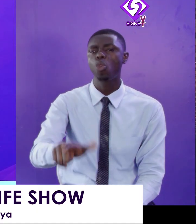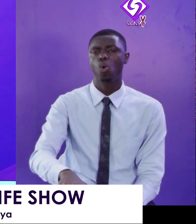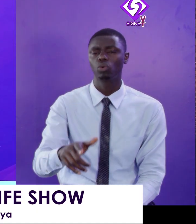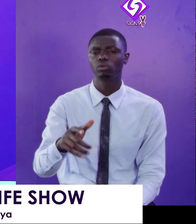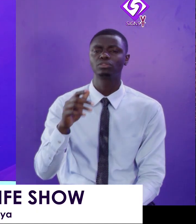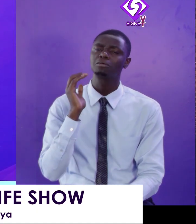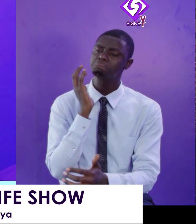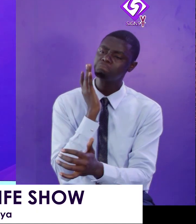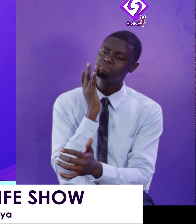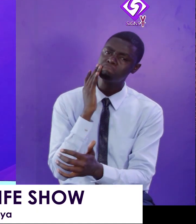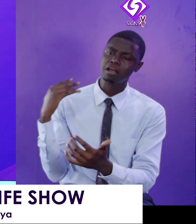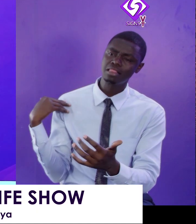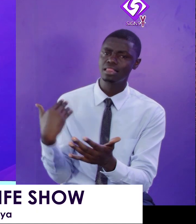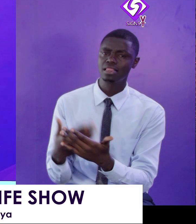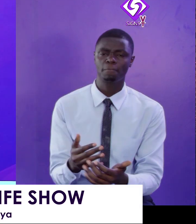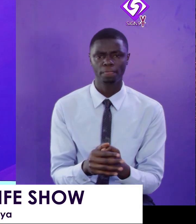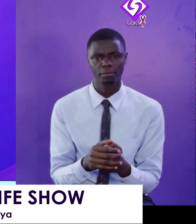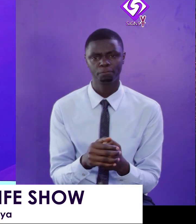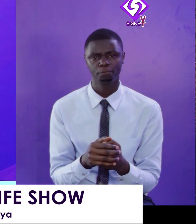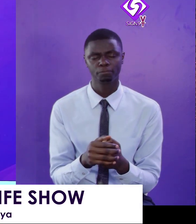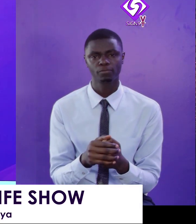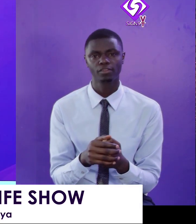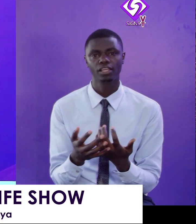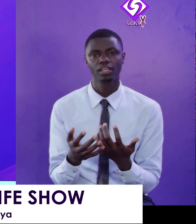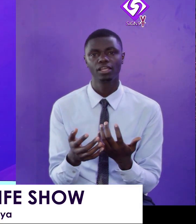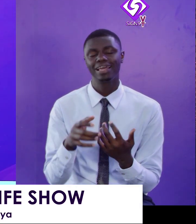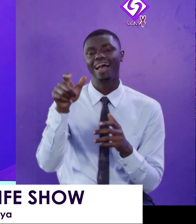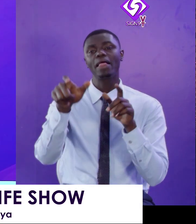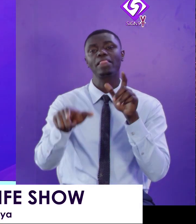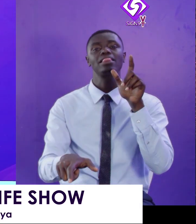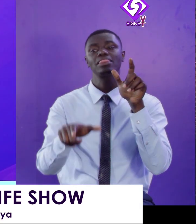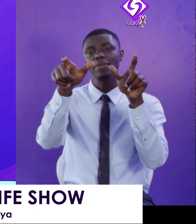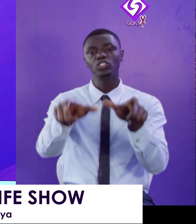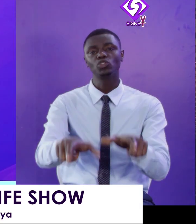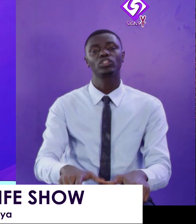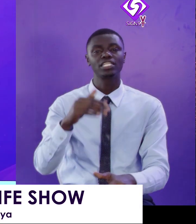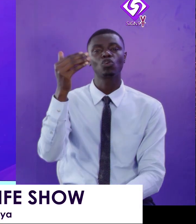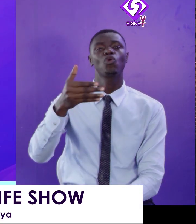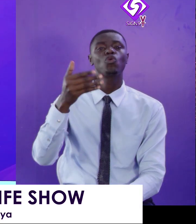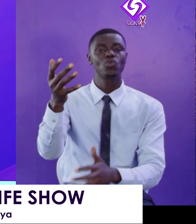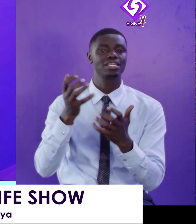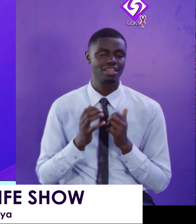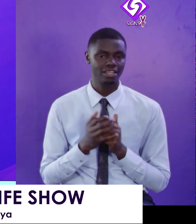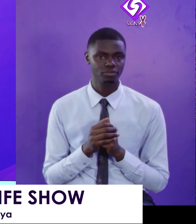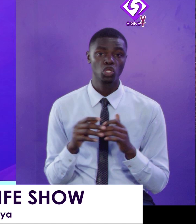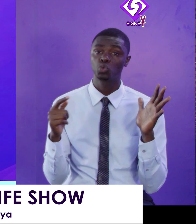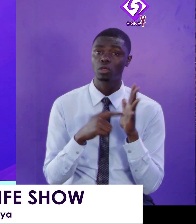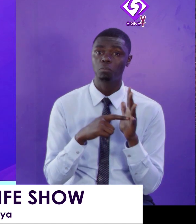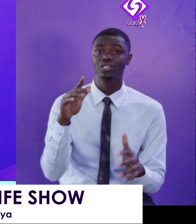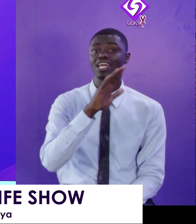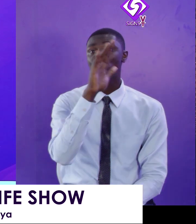used to be, the person that is always in need, to the point that you've